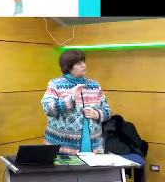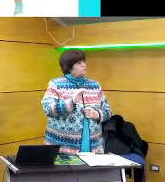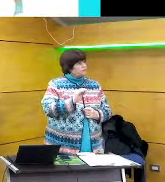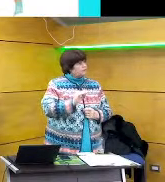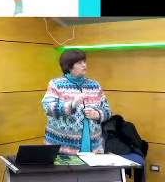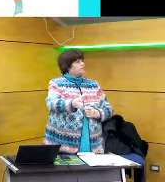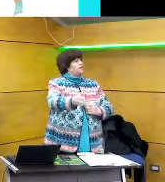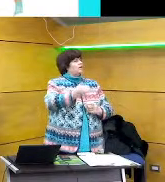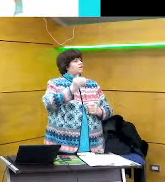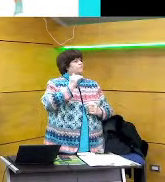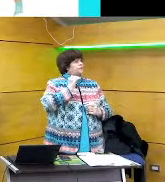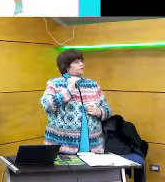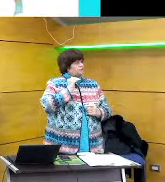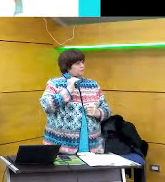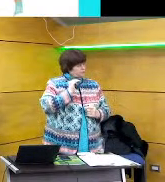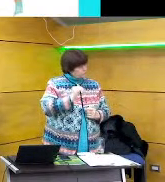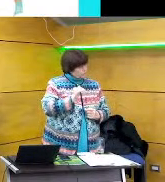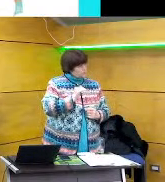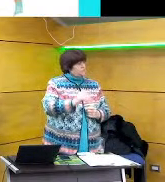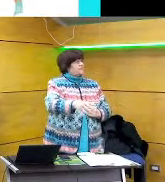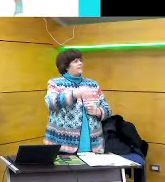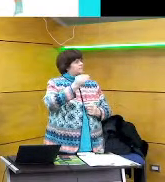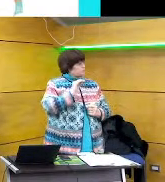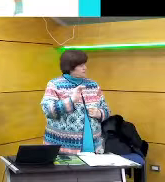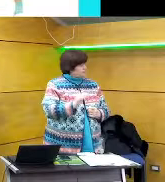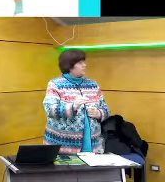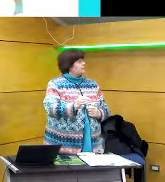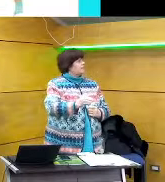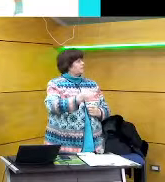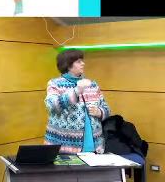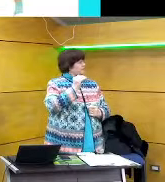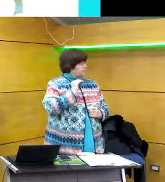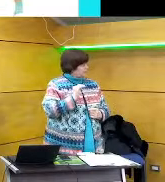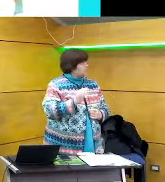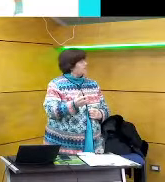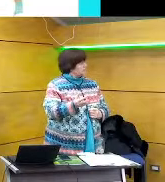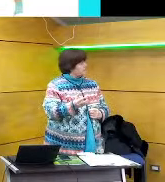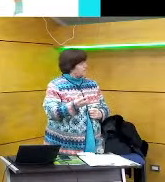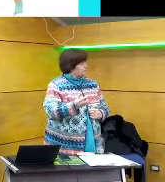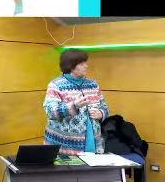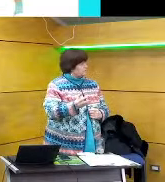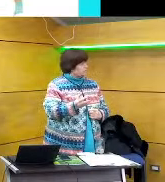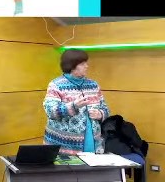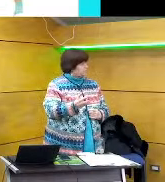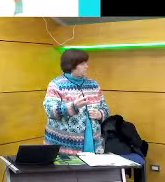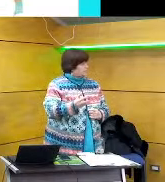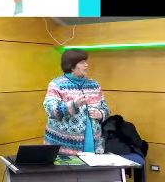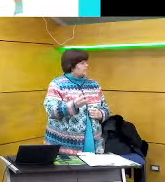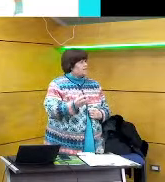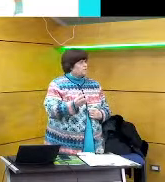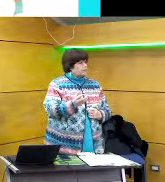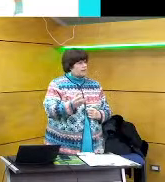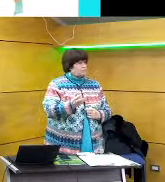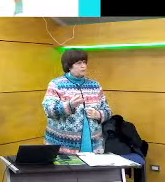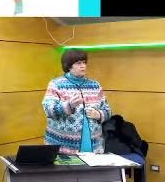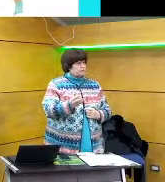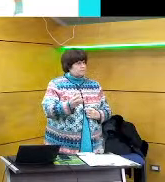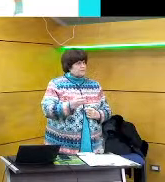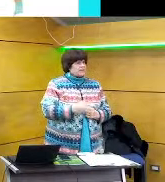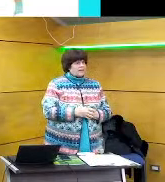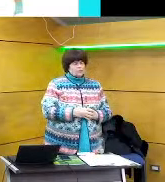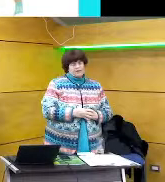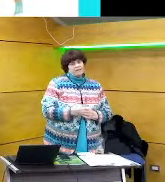have the early production of the words and the specific letters and their letter sounds. You got to start with that